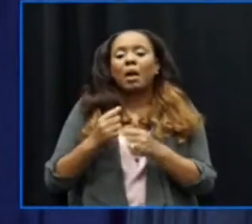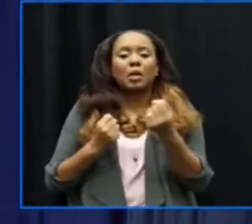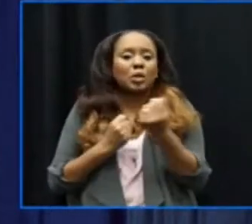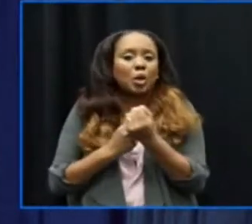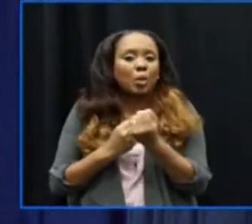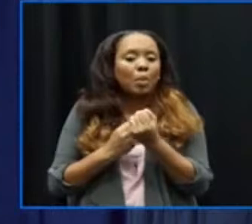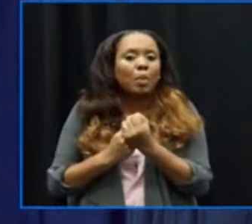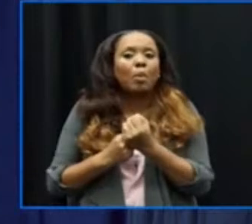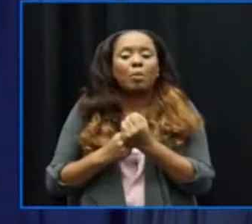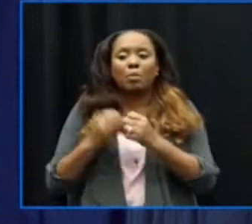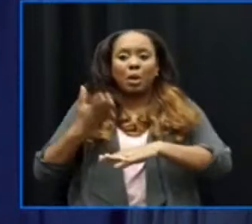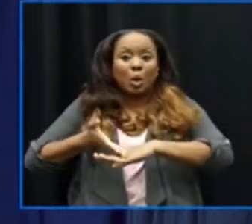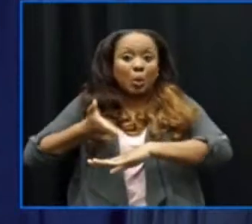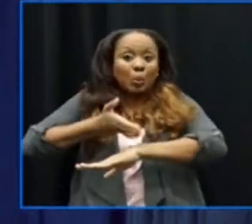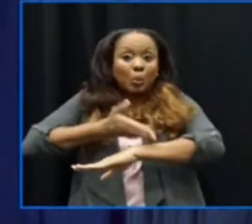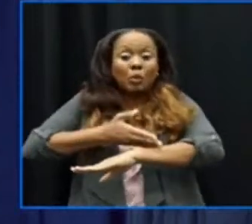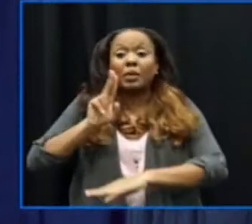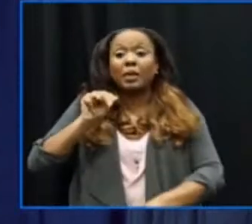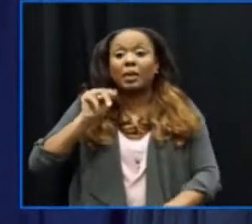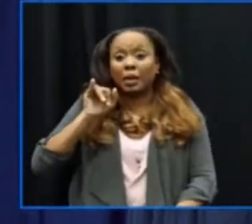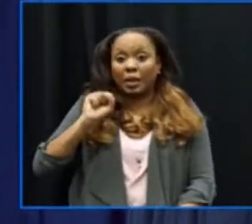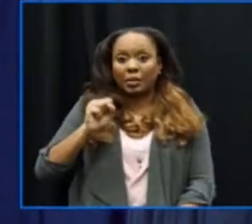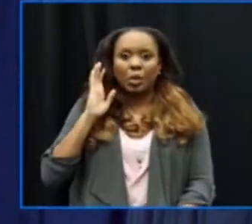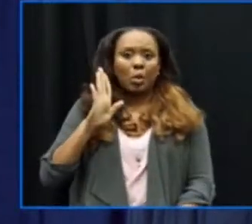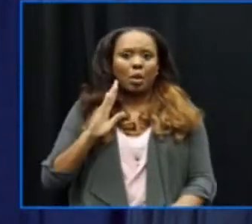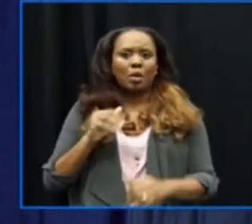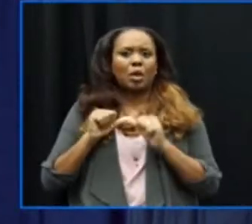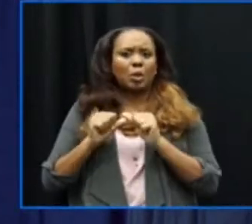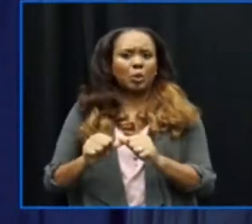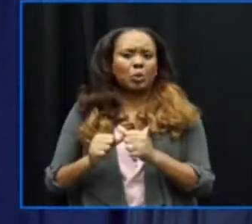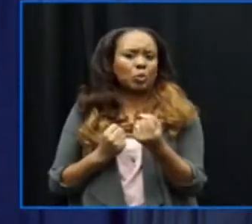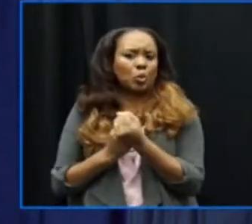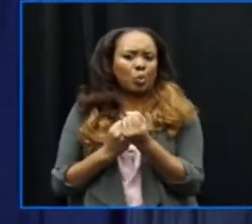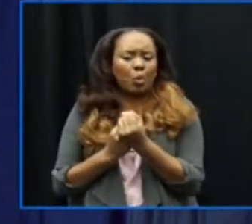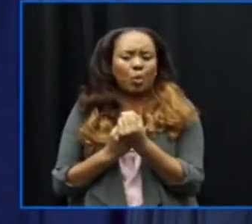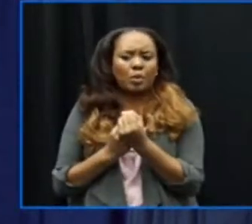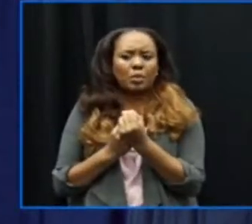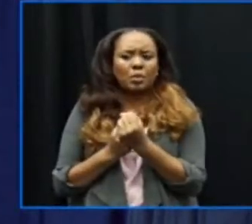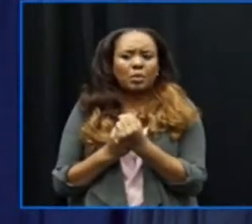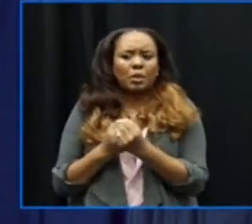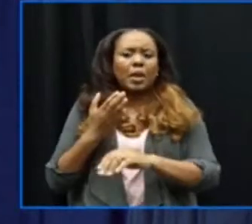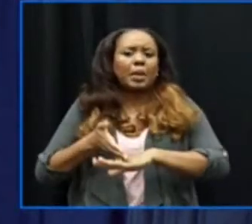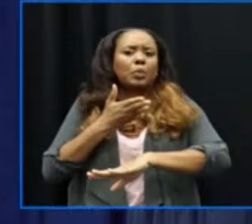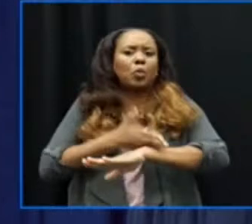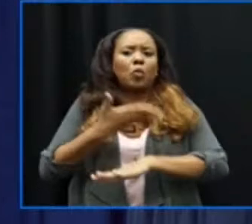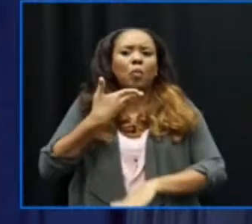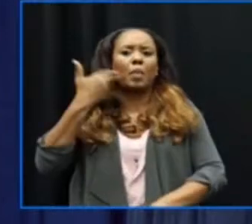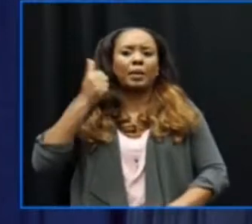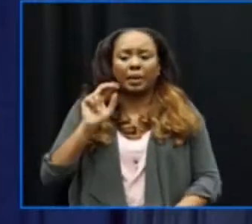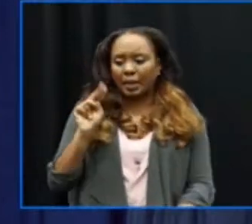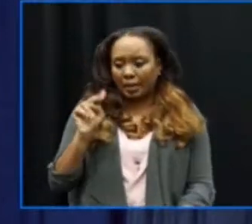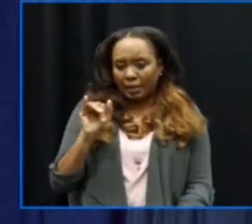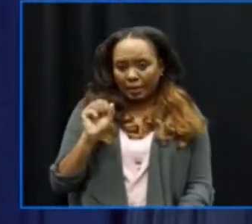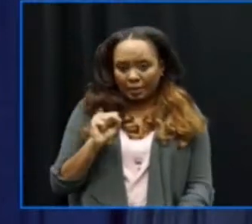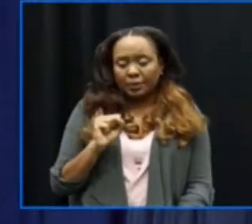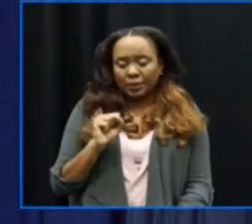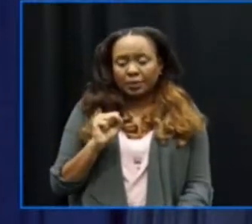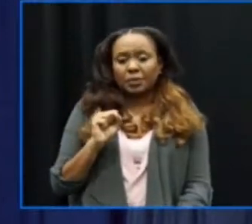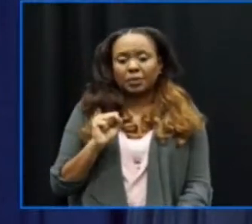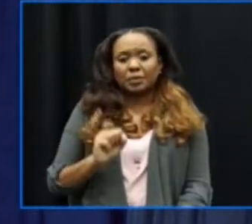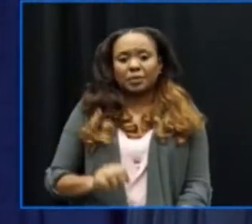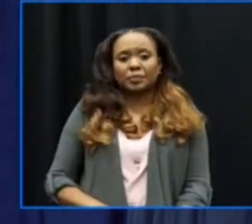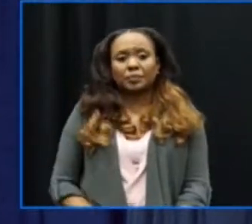scheme a viable one, and to give as much support to all efforts and